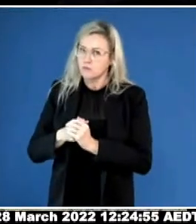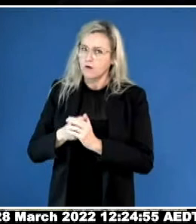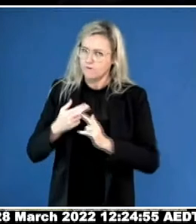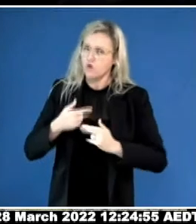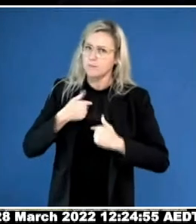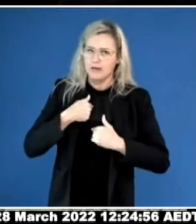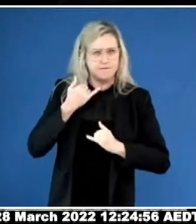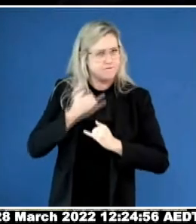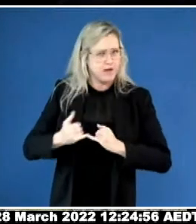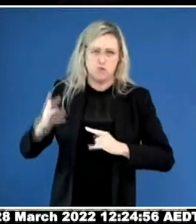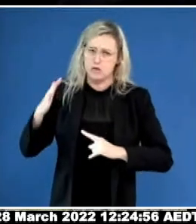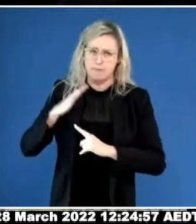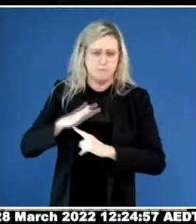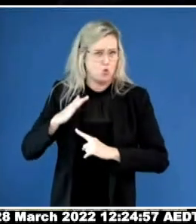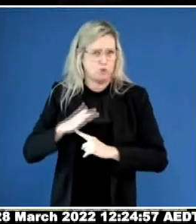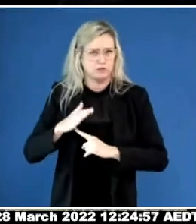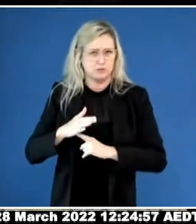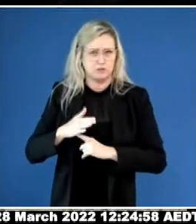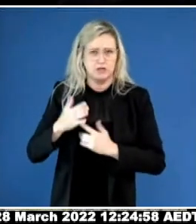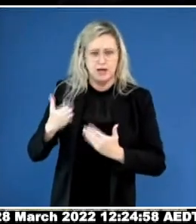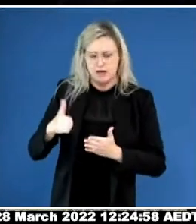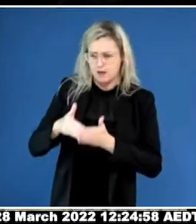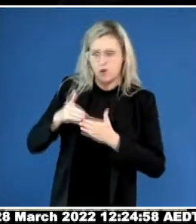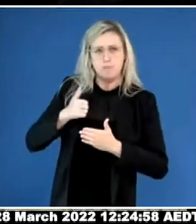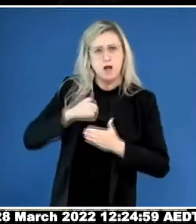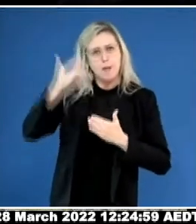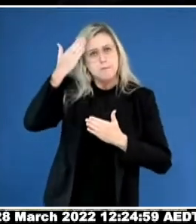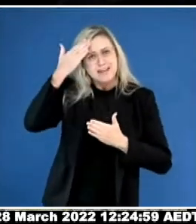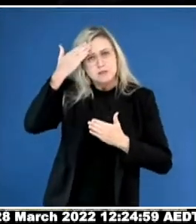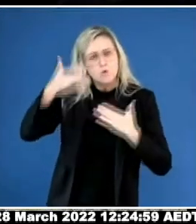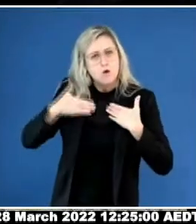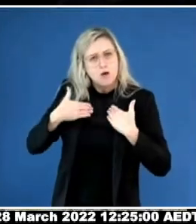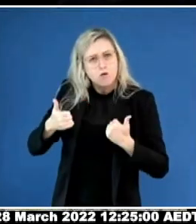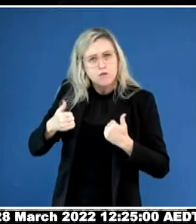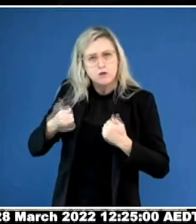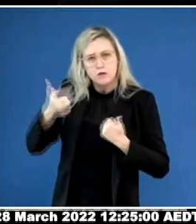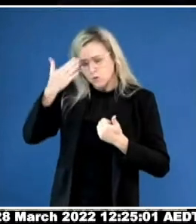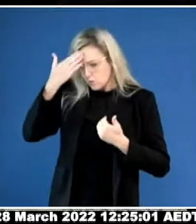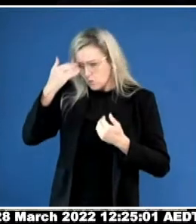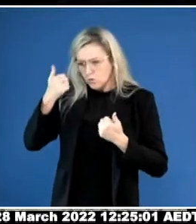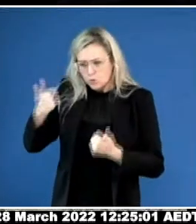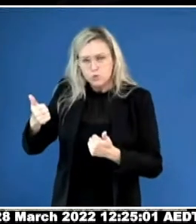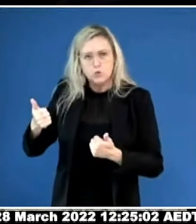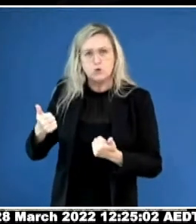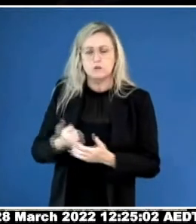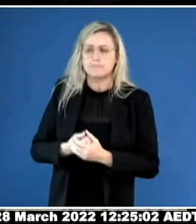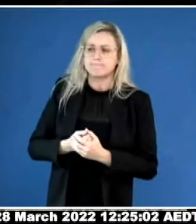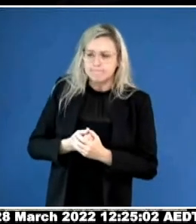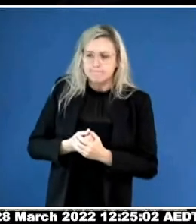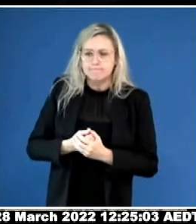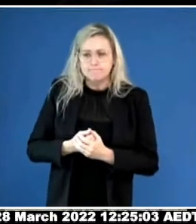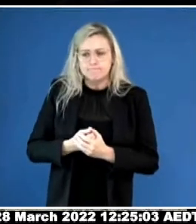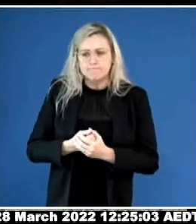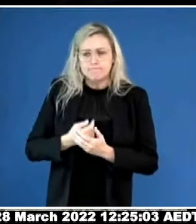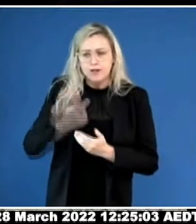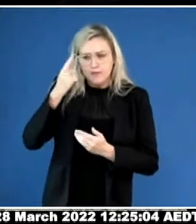for supporting your mental health, and just, you know, reminding you that the outside world is